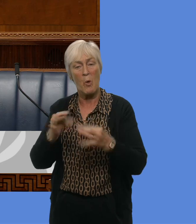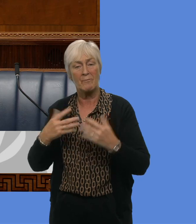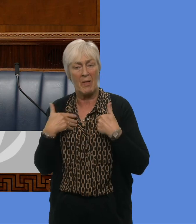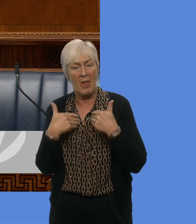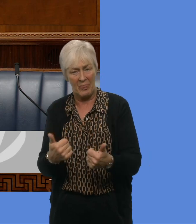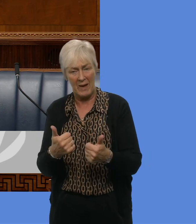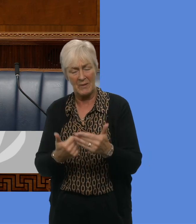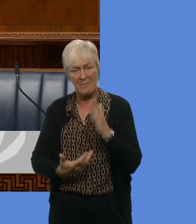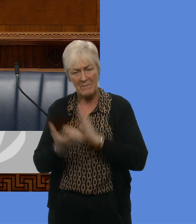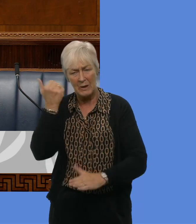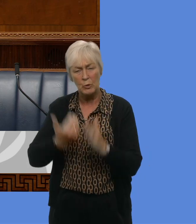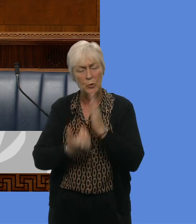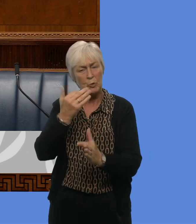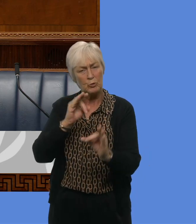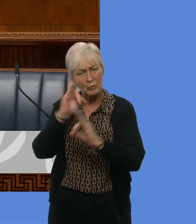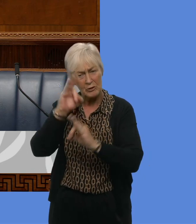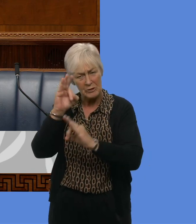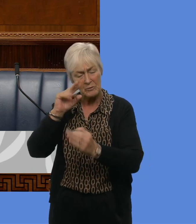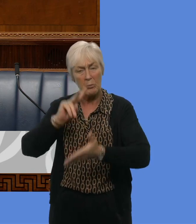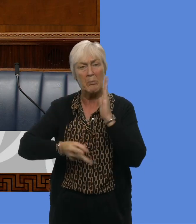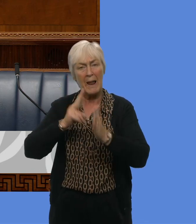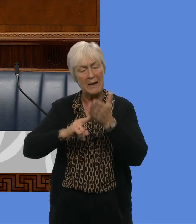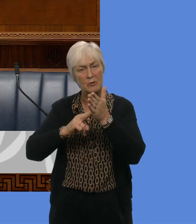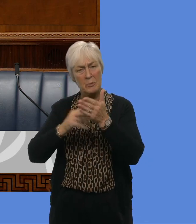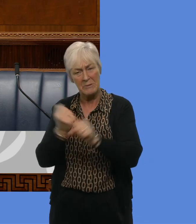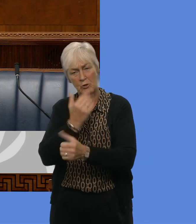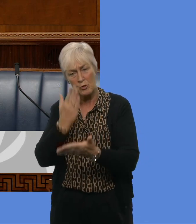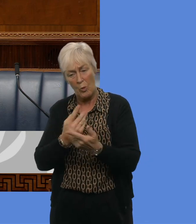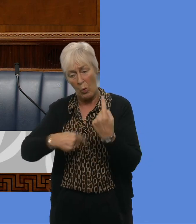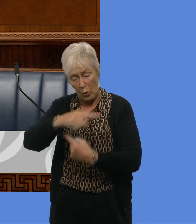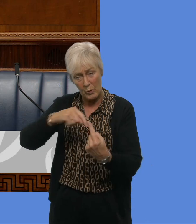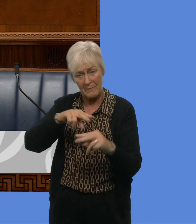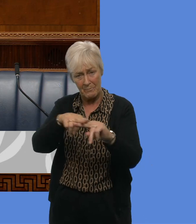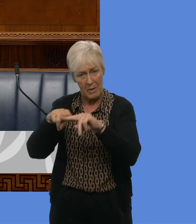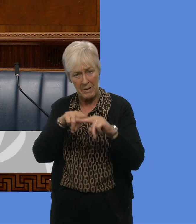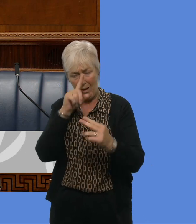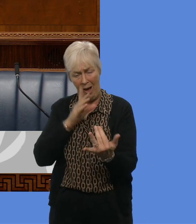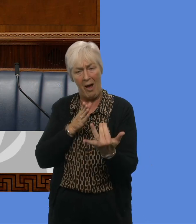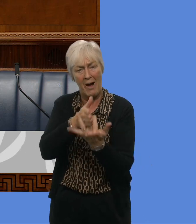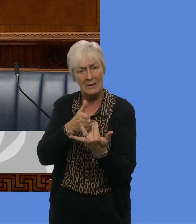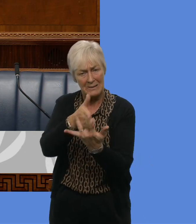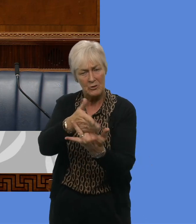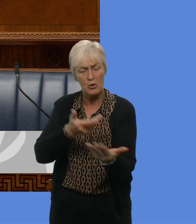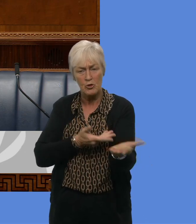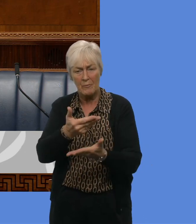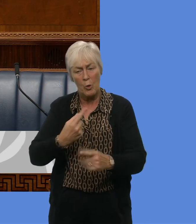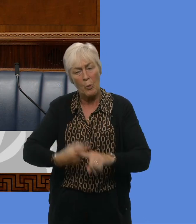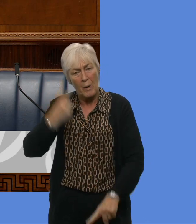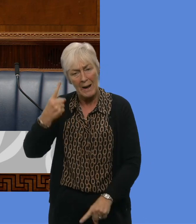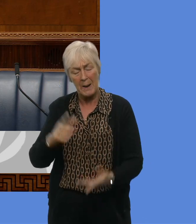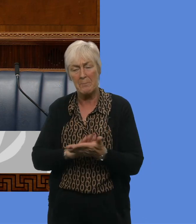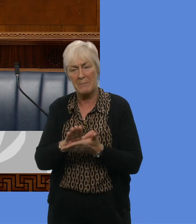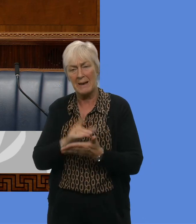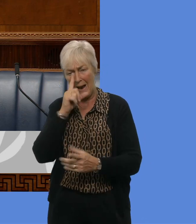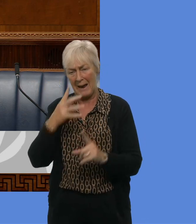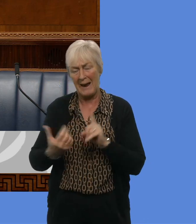new strategies or plans that are being brought forward to ensure that these families can access services quicker so that they can get this